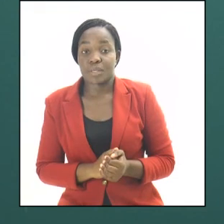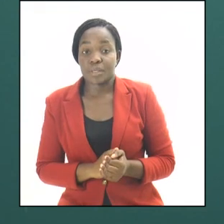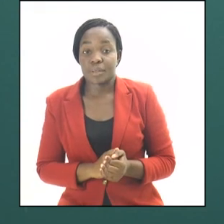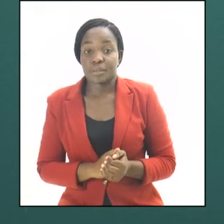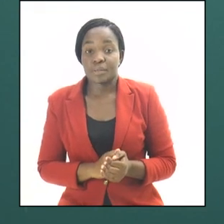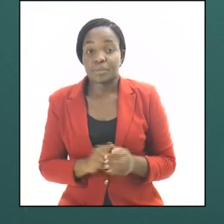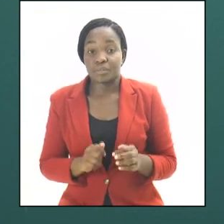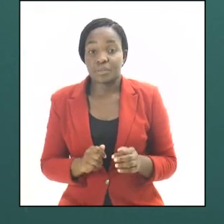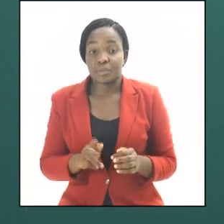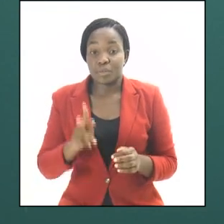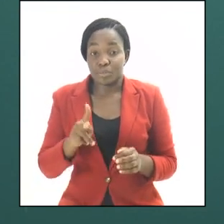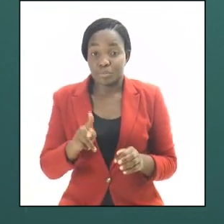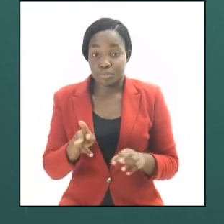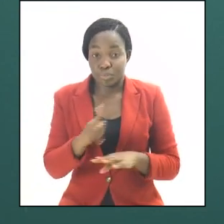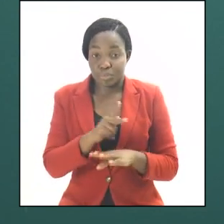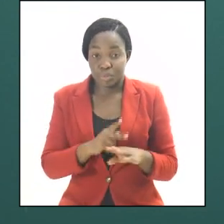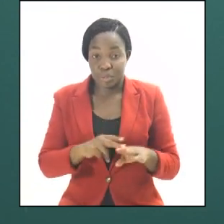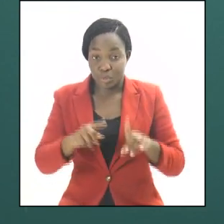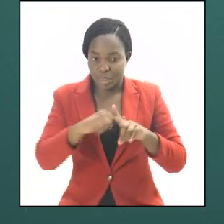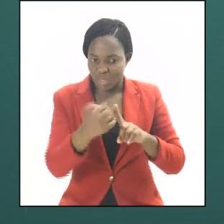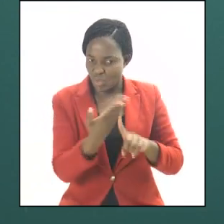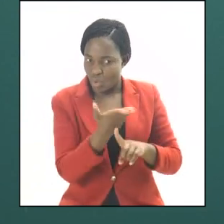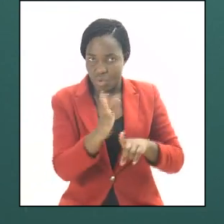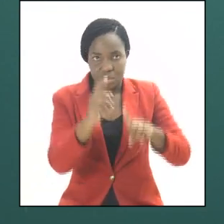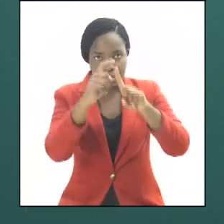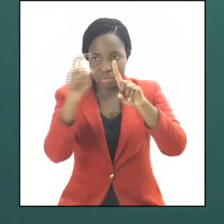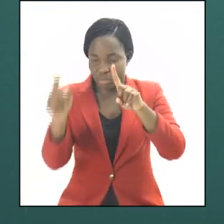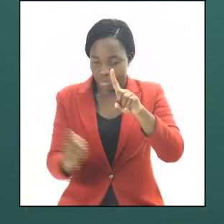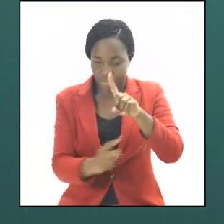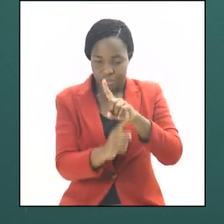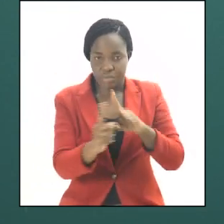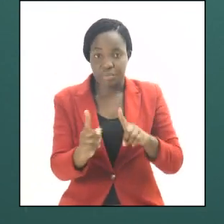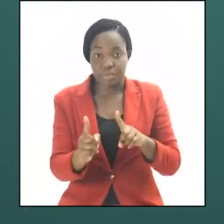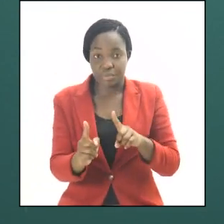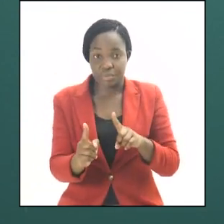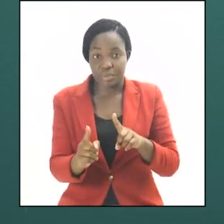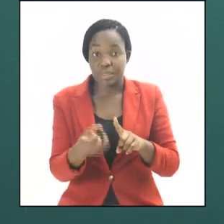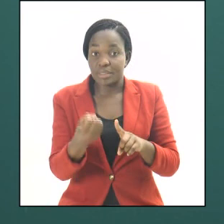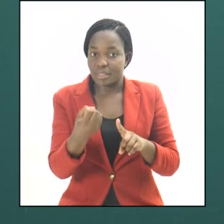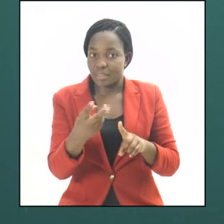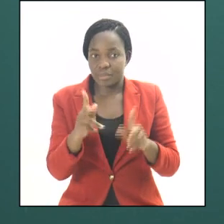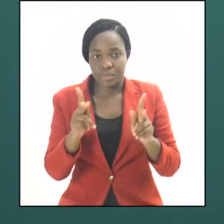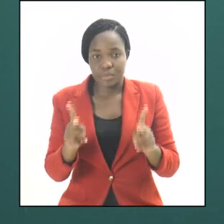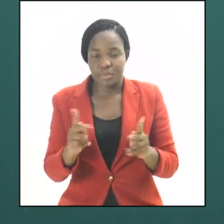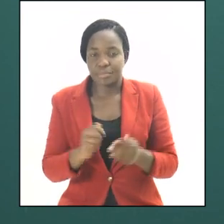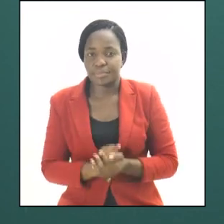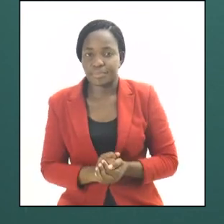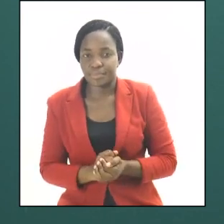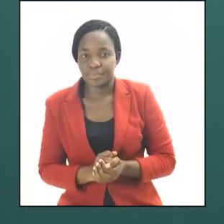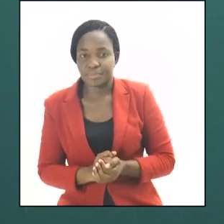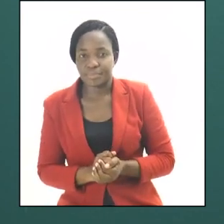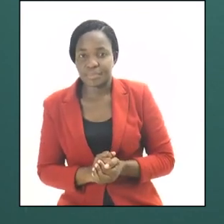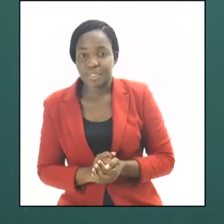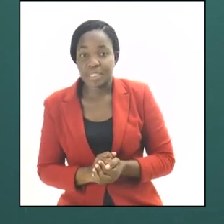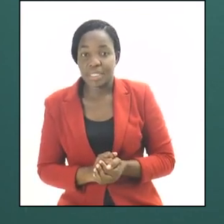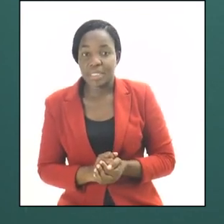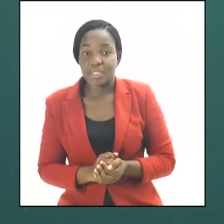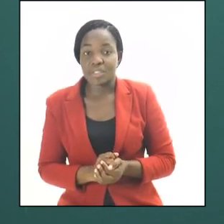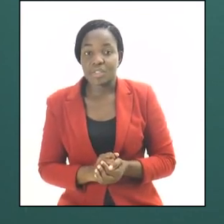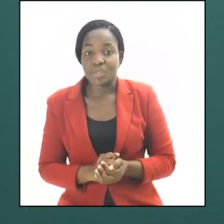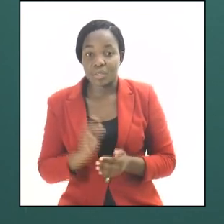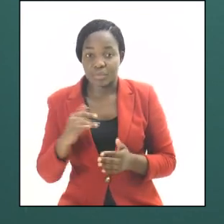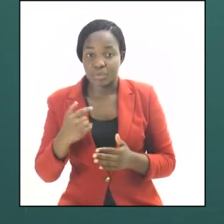you simply add all 4 sides together and that would give you the perimeter. The unit is